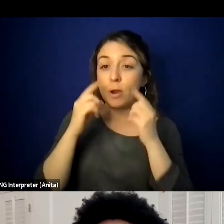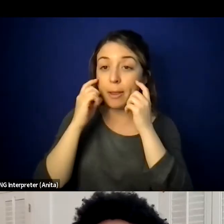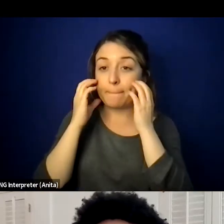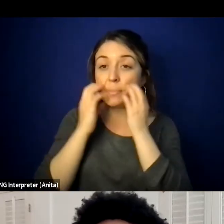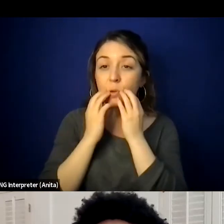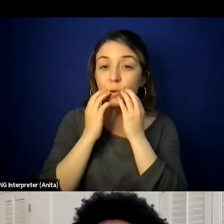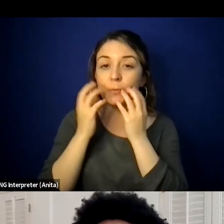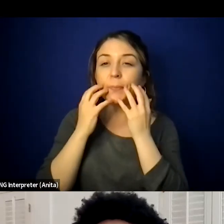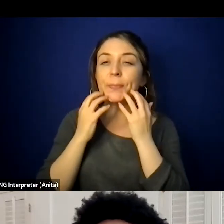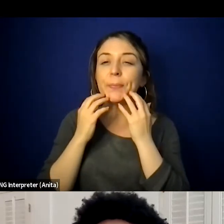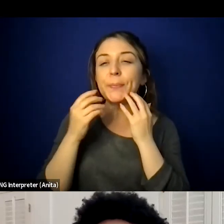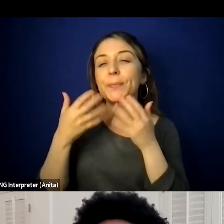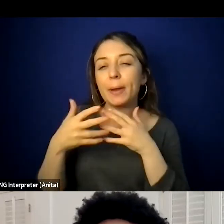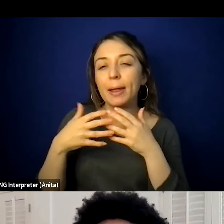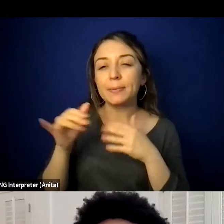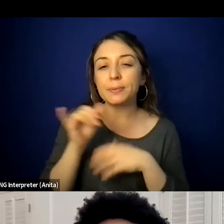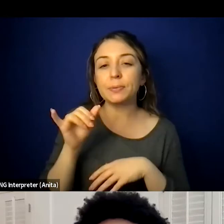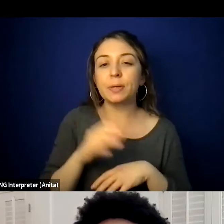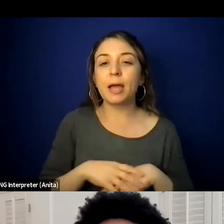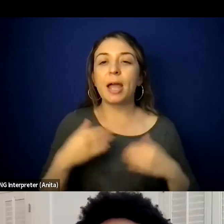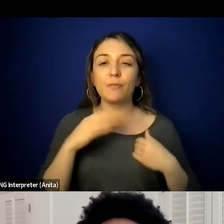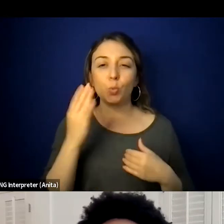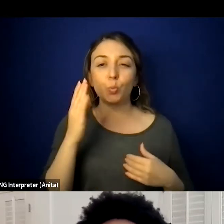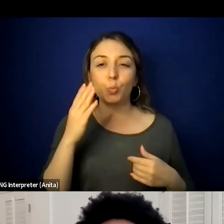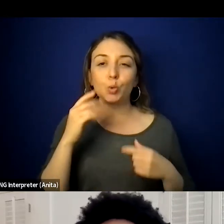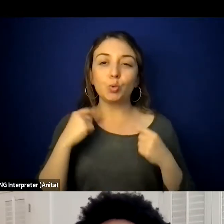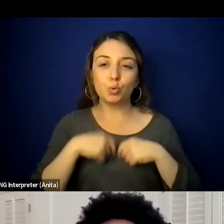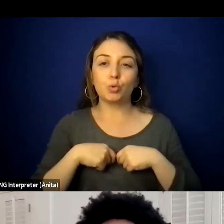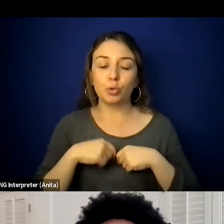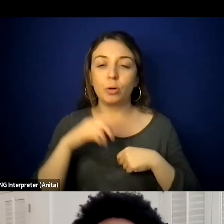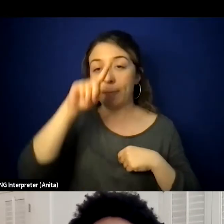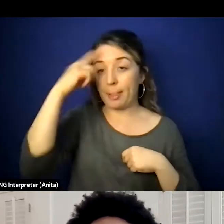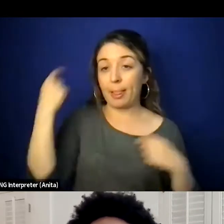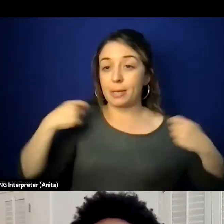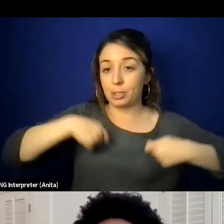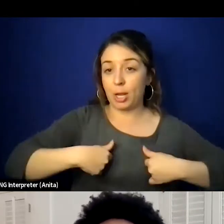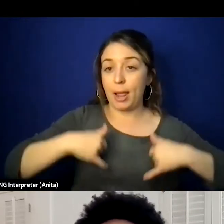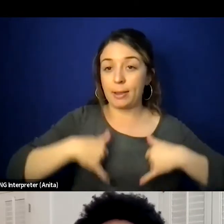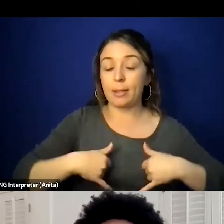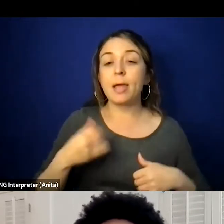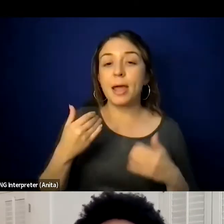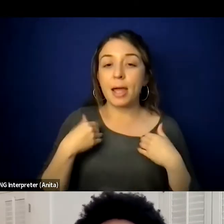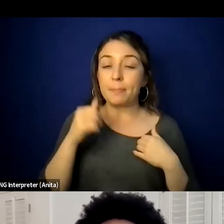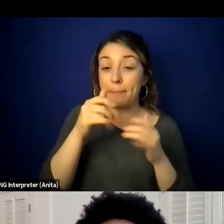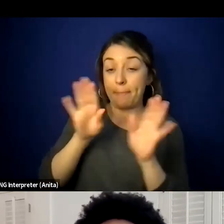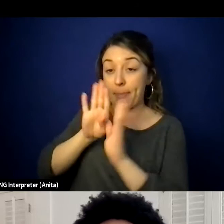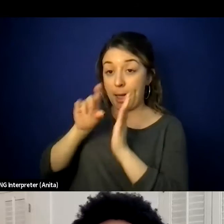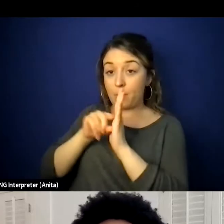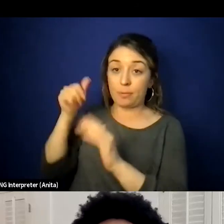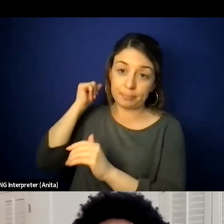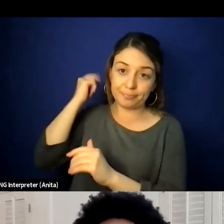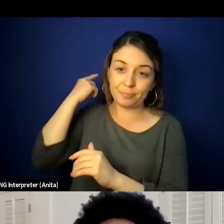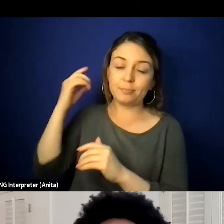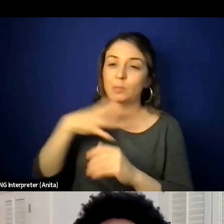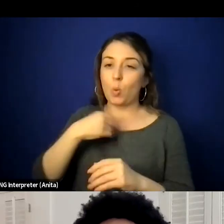it. I'm wearing a teal shirt with a Black jacket, and I'm sitting in front of a white wall with the diploma on